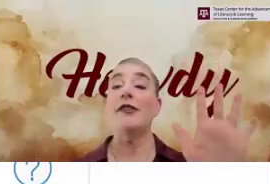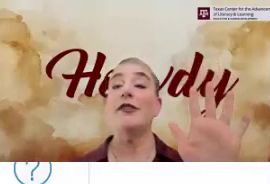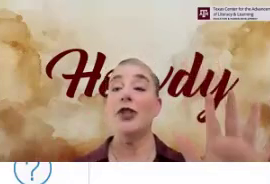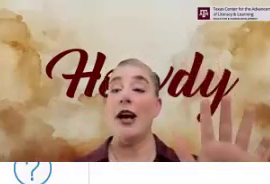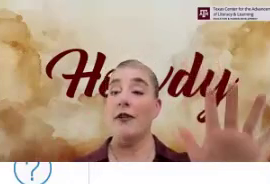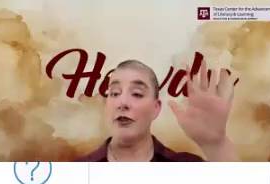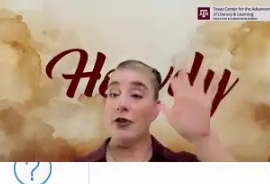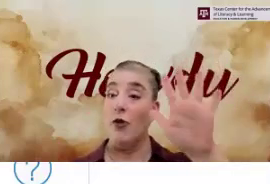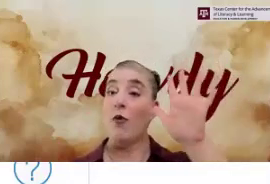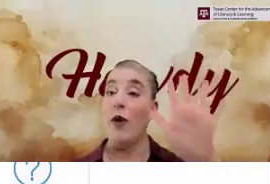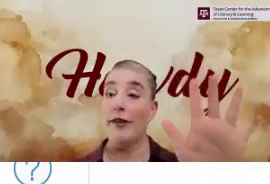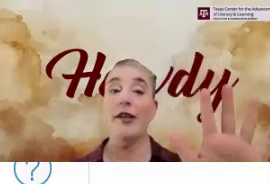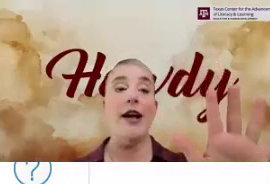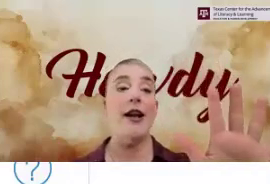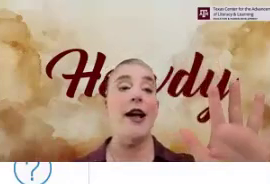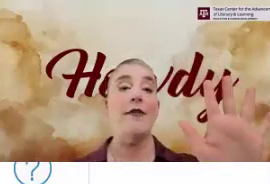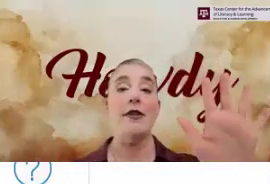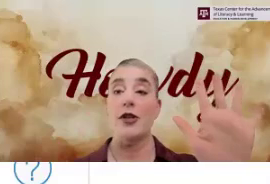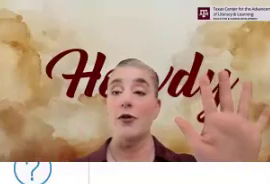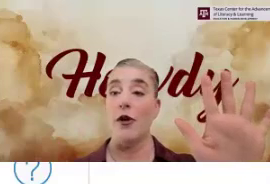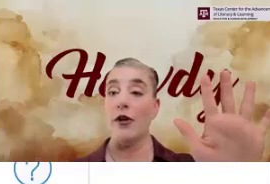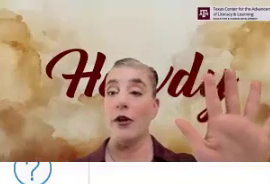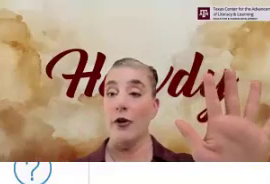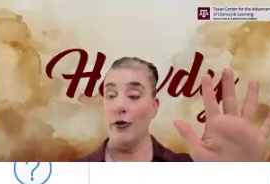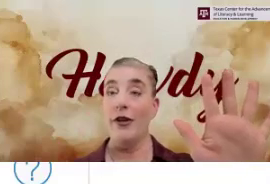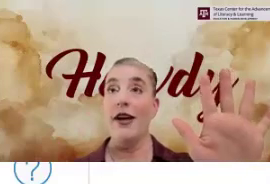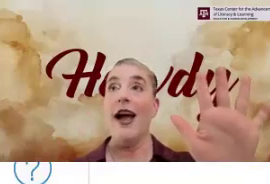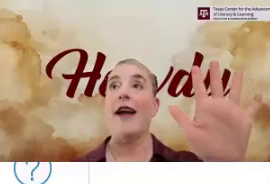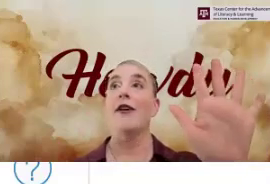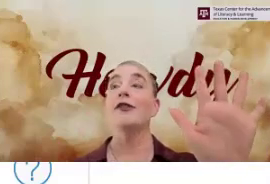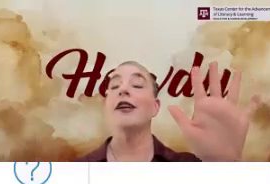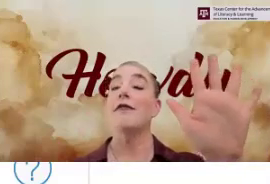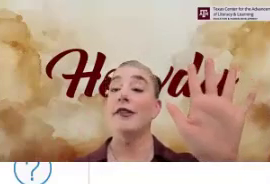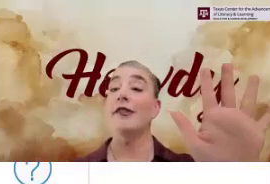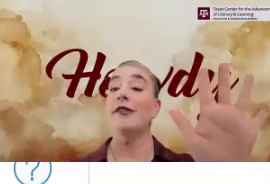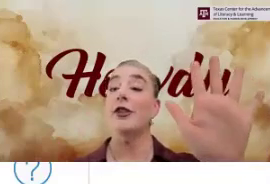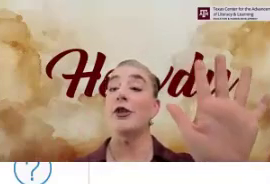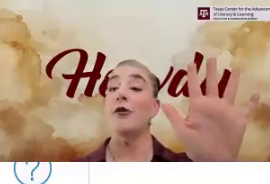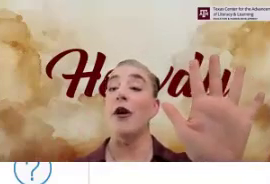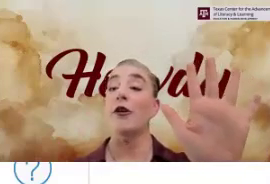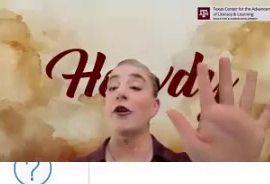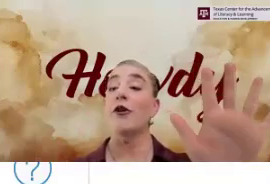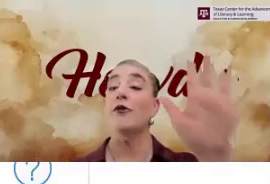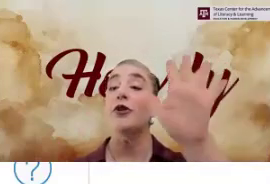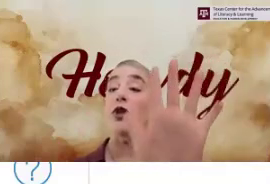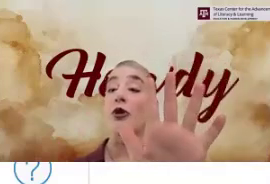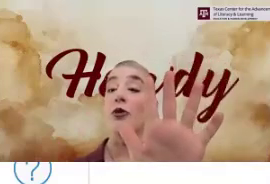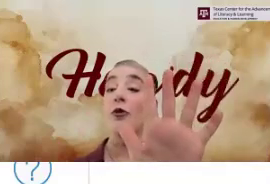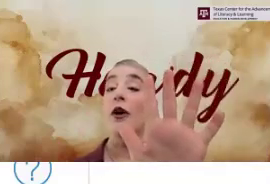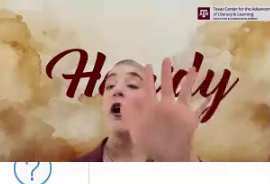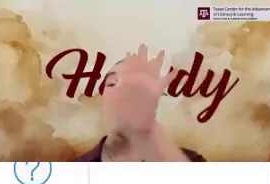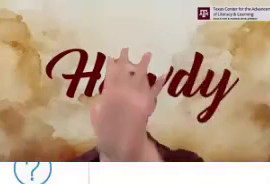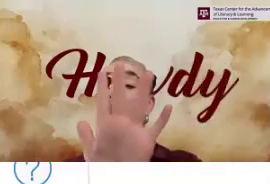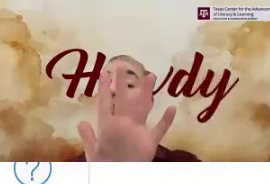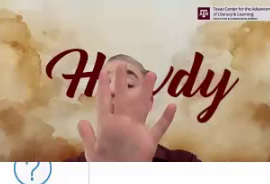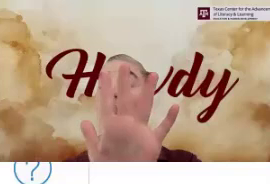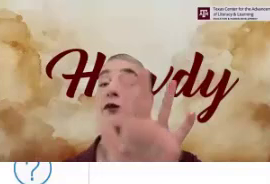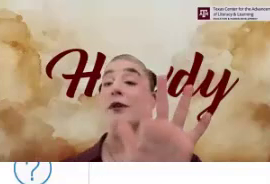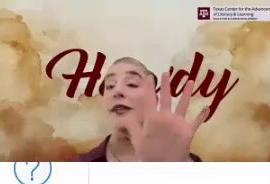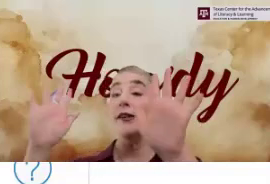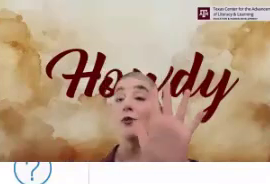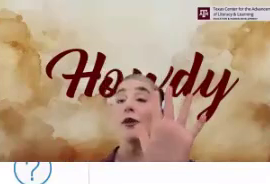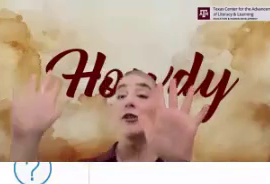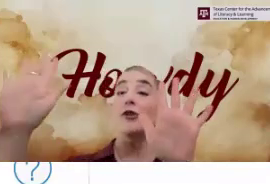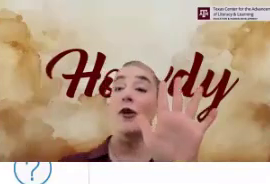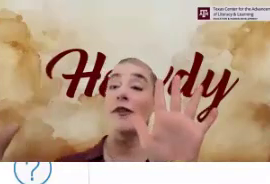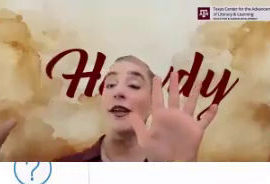that presents a challenge. So on one side, I have the QR code and I'll say, this is a QR code to a